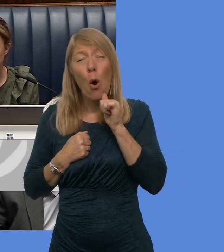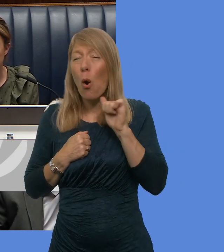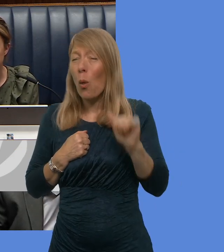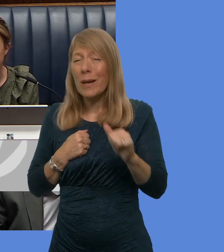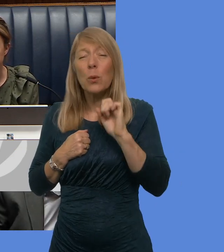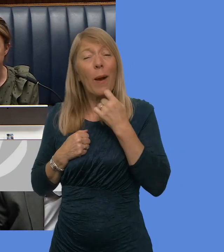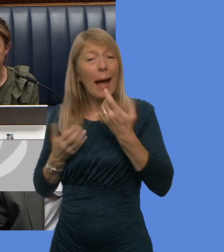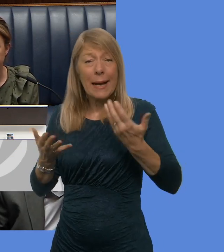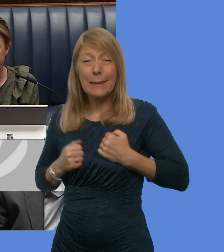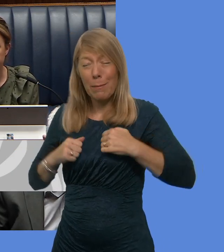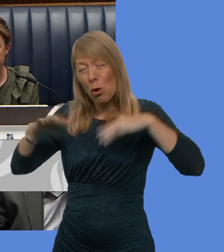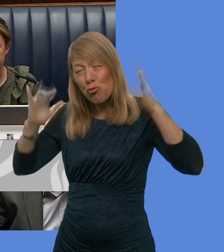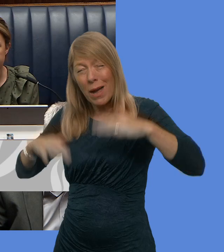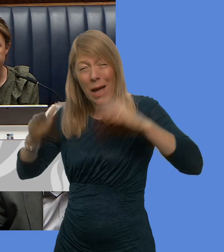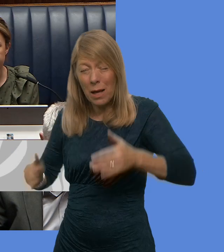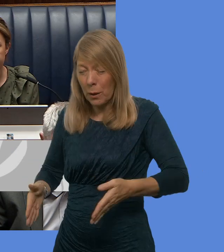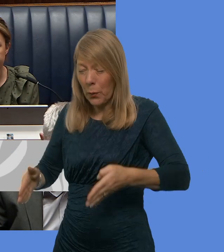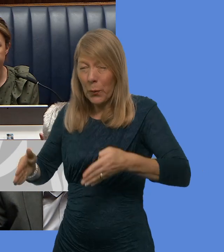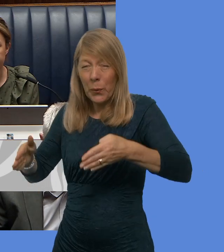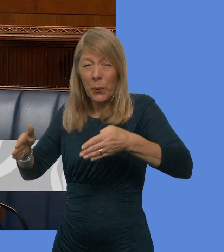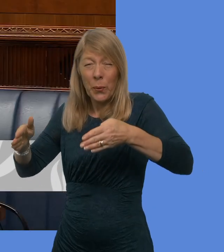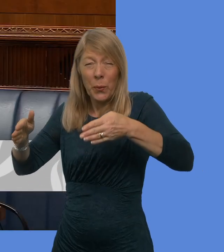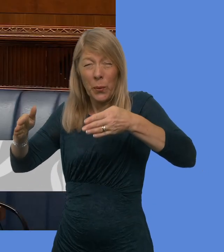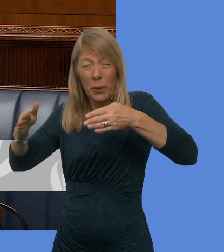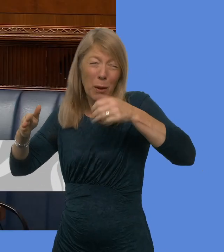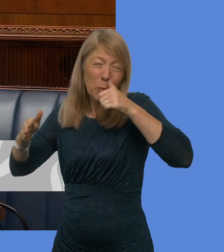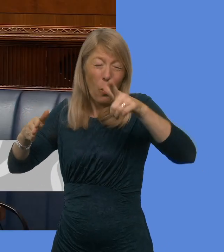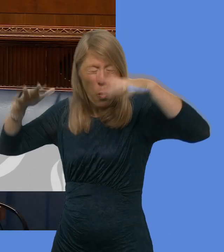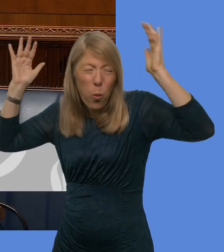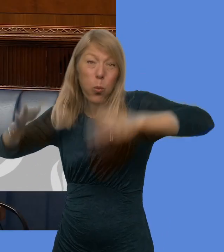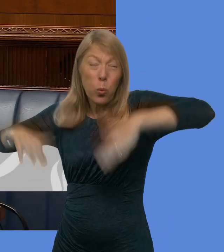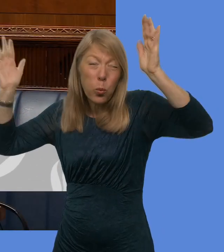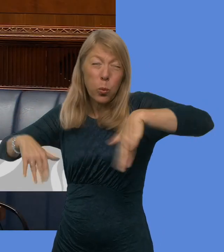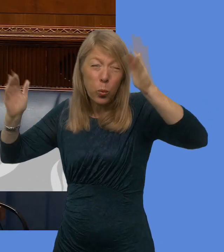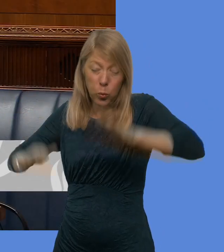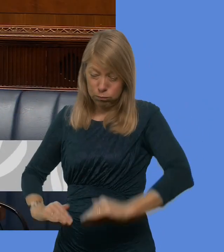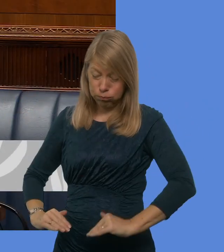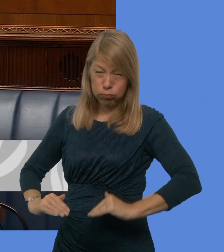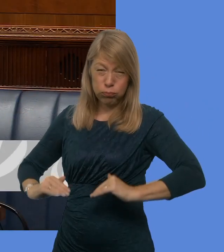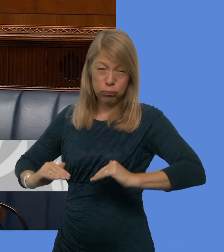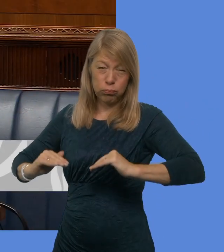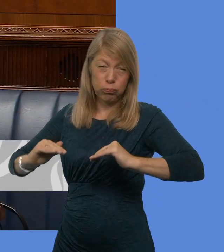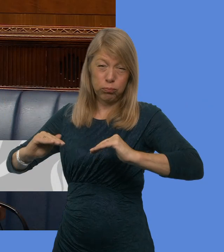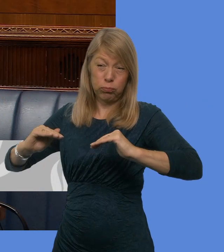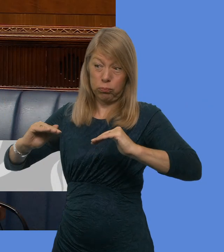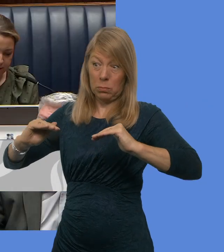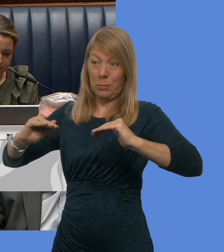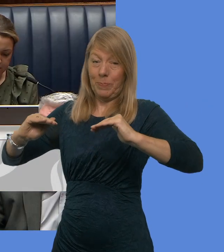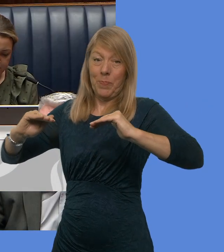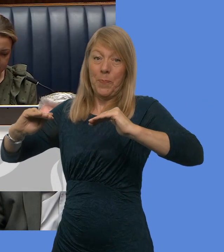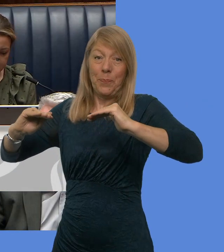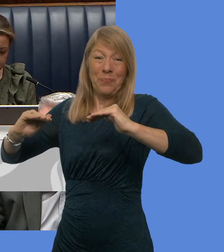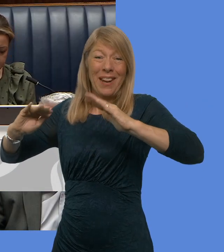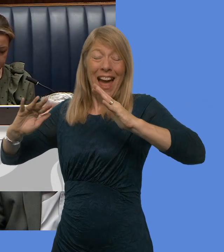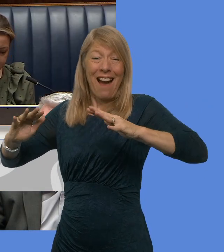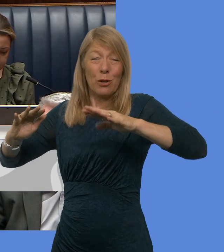because when a deluge of a storm comes, the system becomes overpowered and you have to